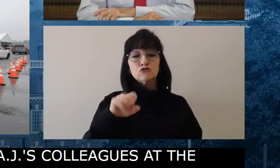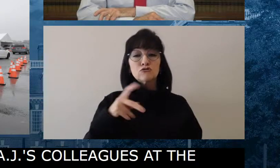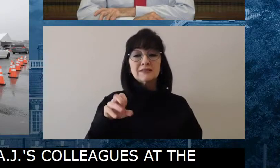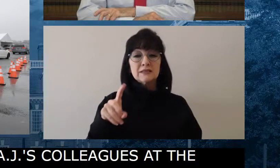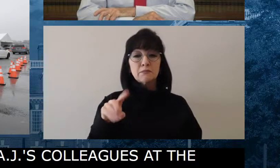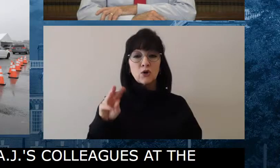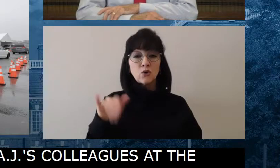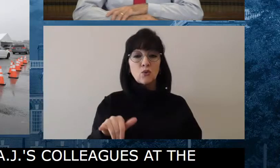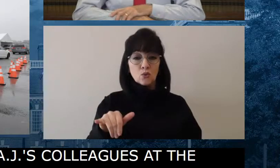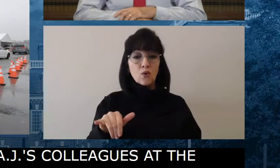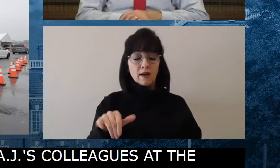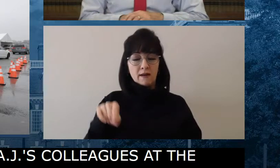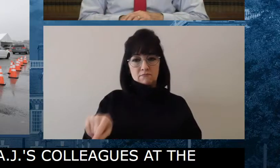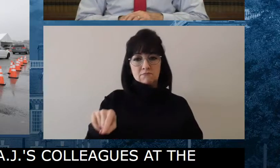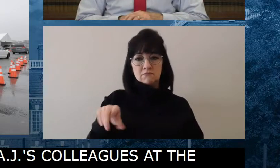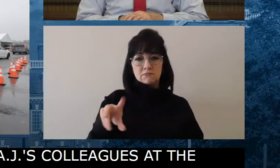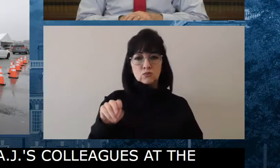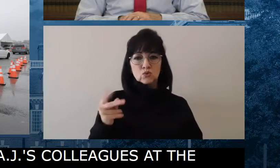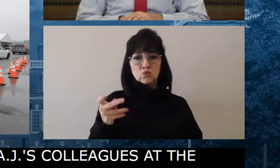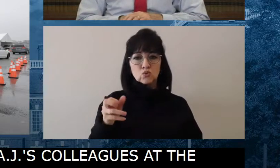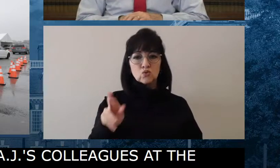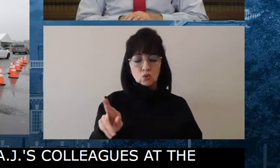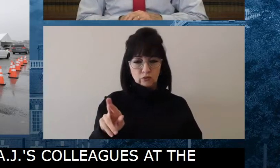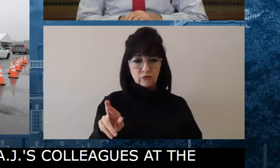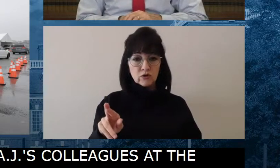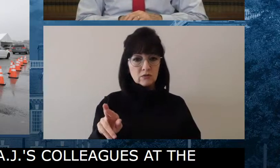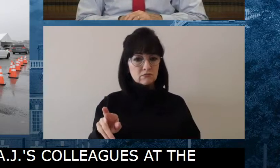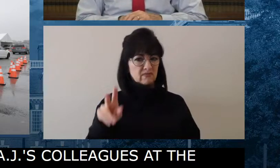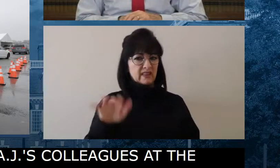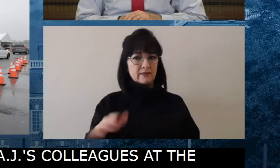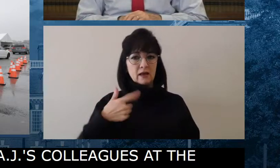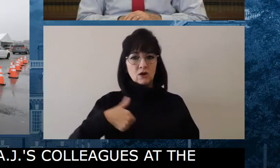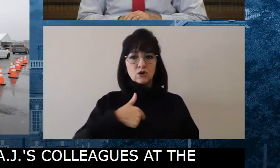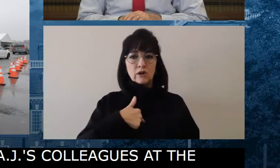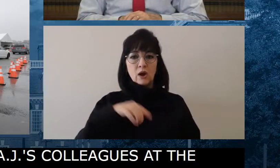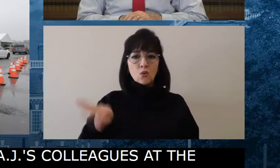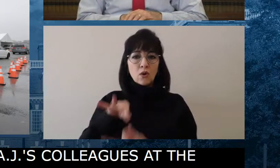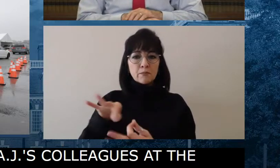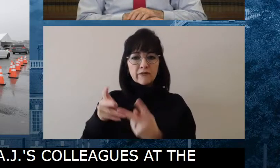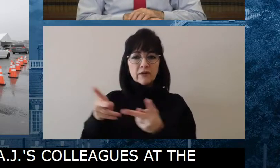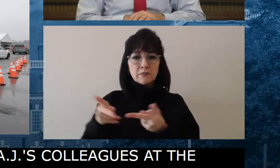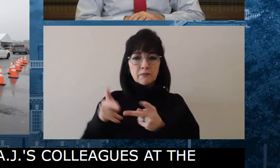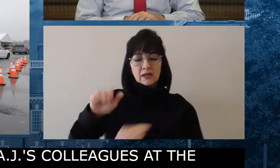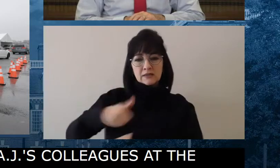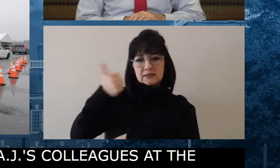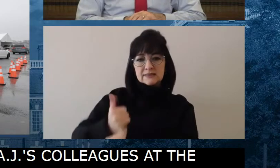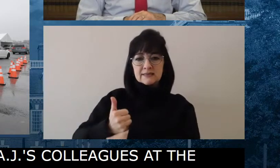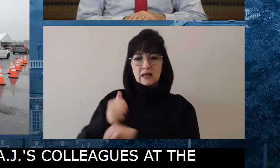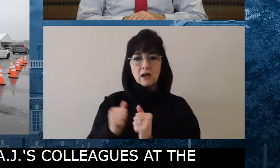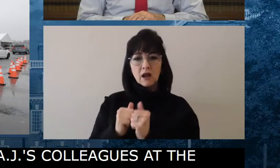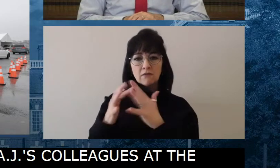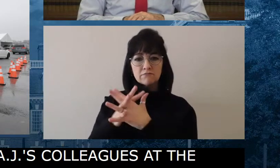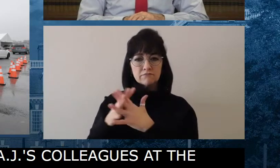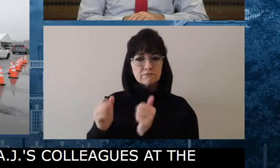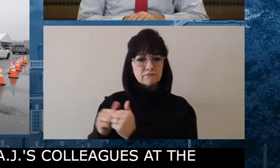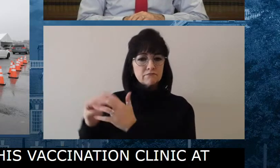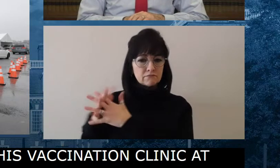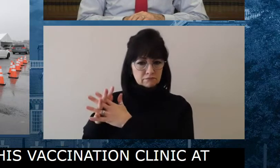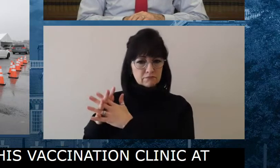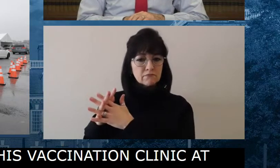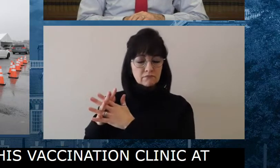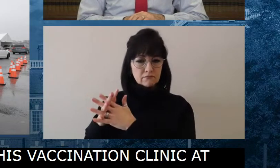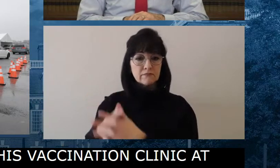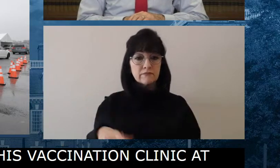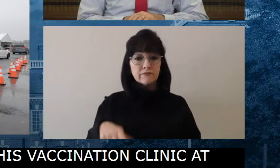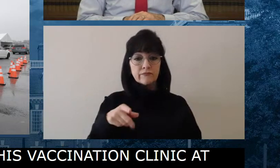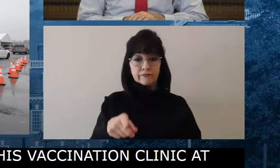our second dose obligation to Delawareans that received their first dose 3 weeks